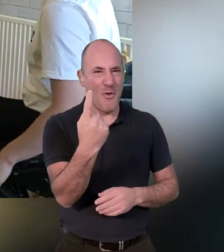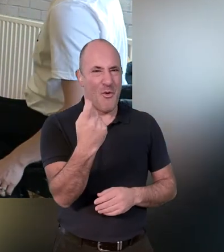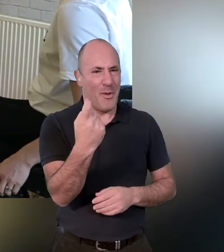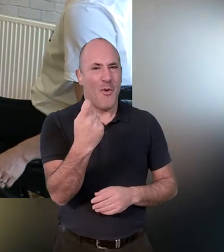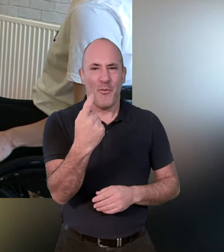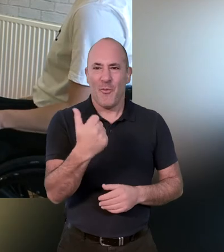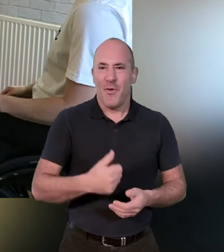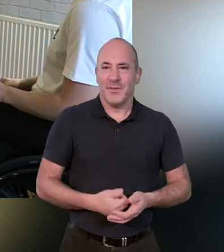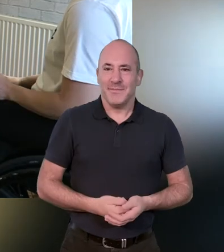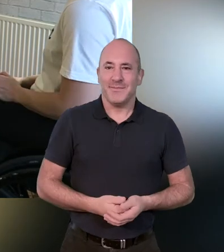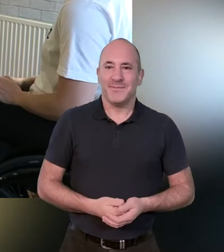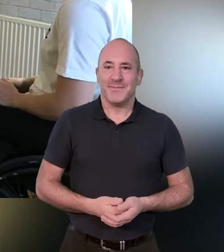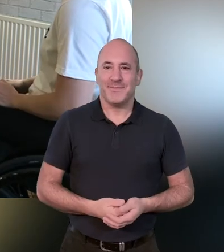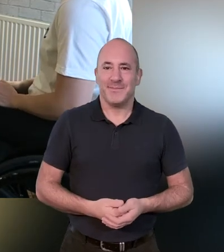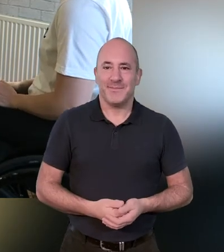Fantastic, I think we'll play one more game.